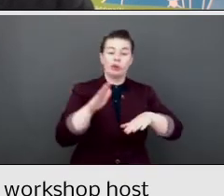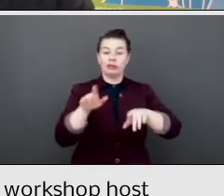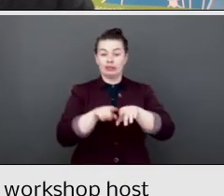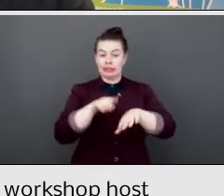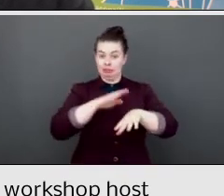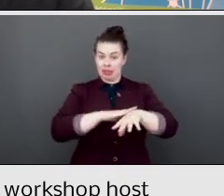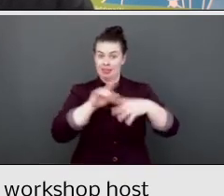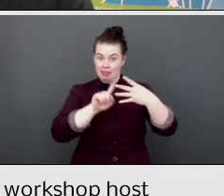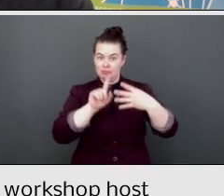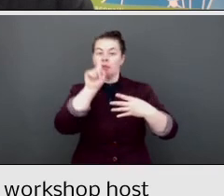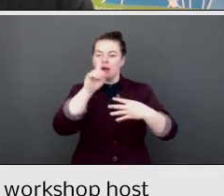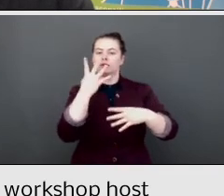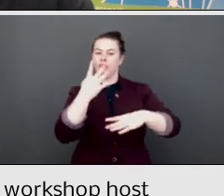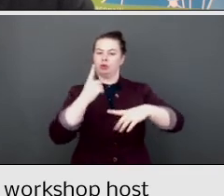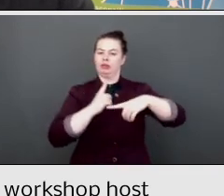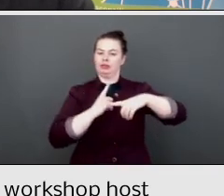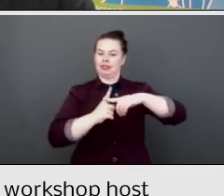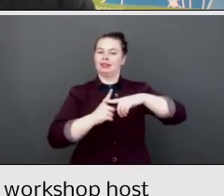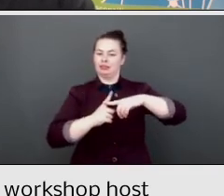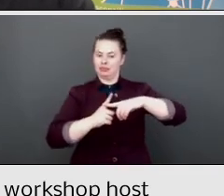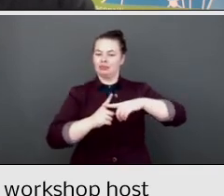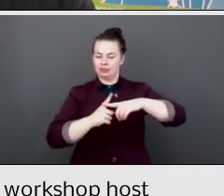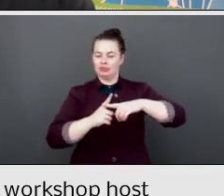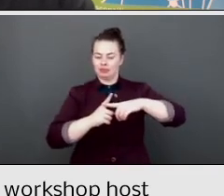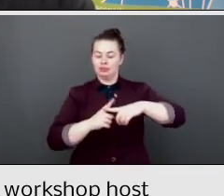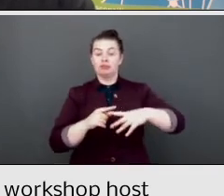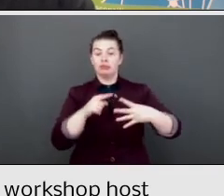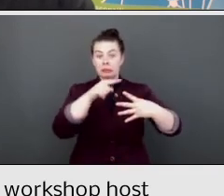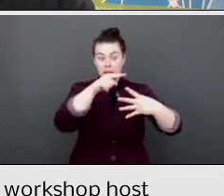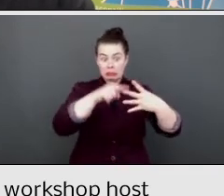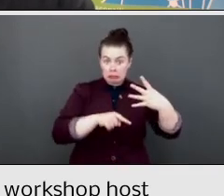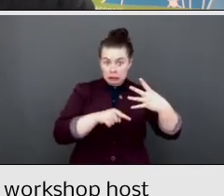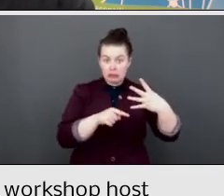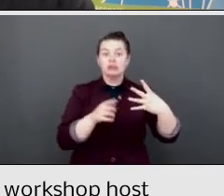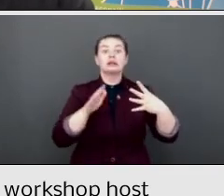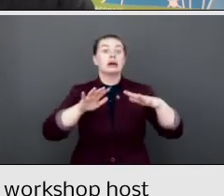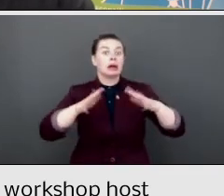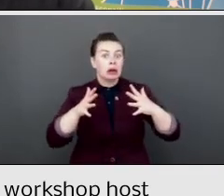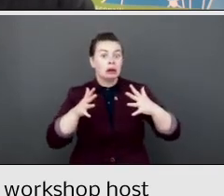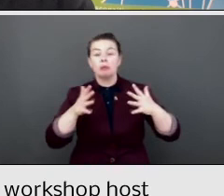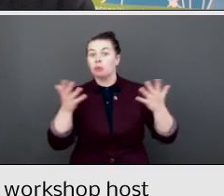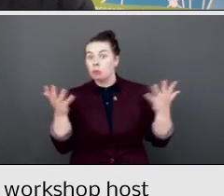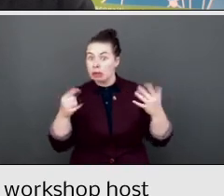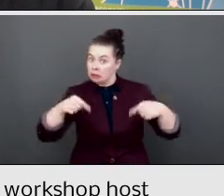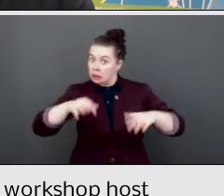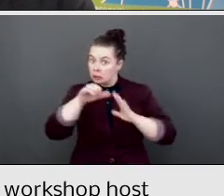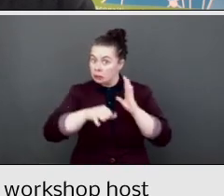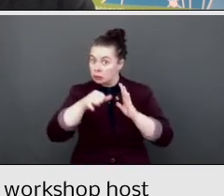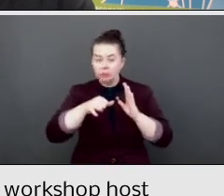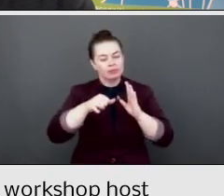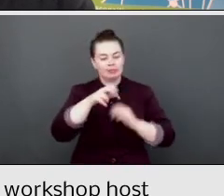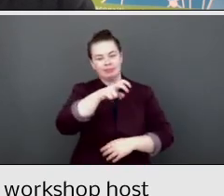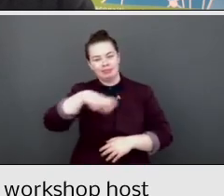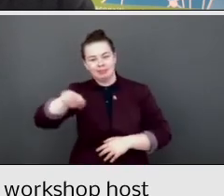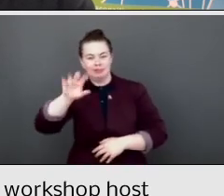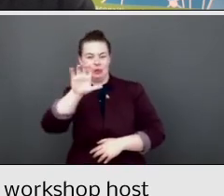4 subsequent sessions. The workshop sessions, as well as the wrap-up, will be performed on the Zoom platform.